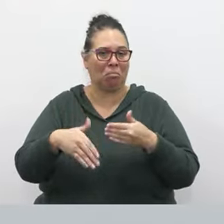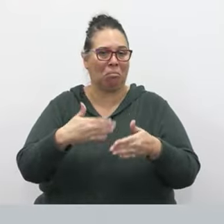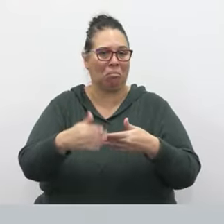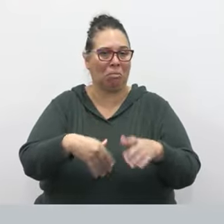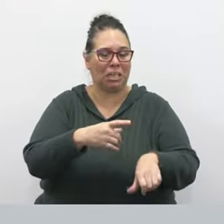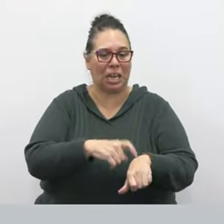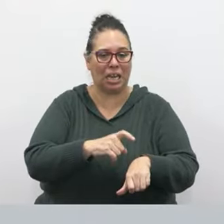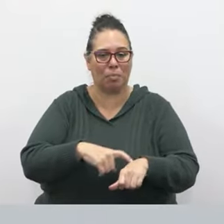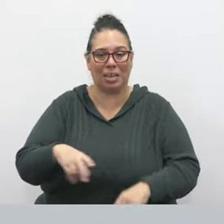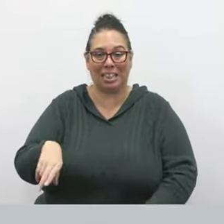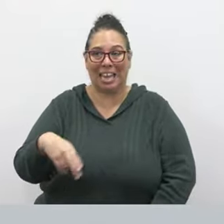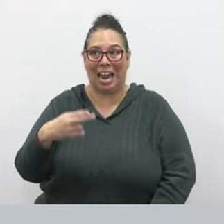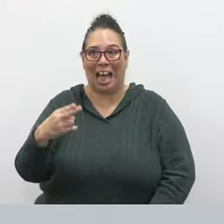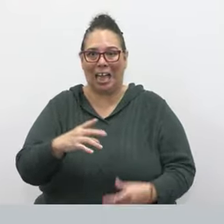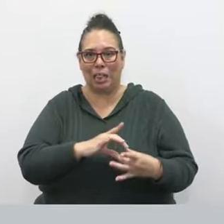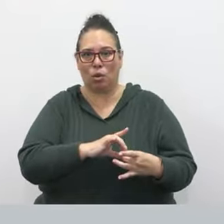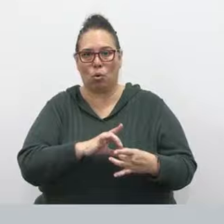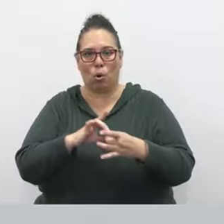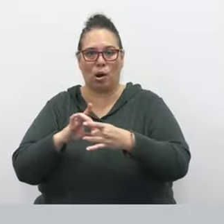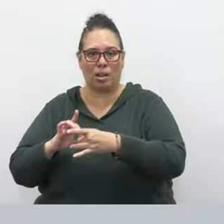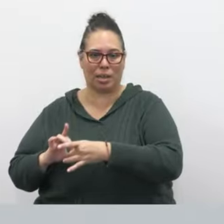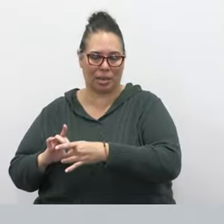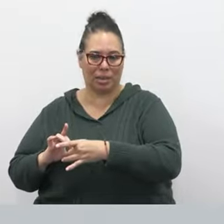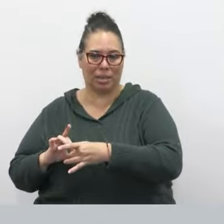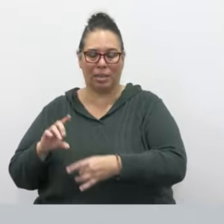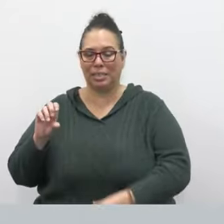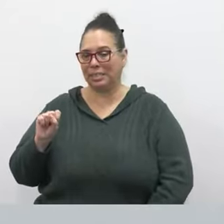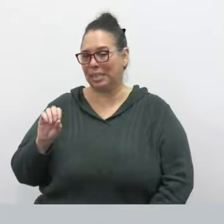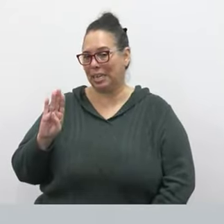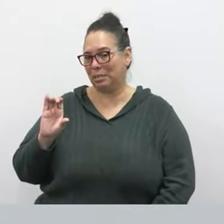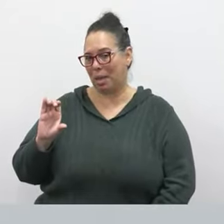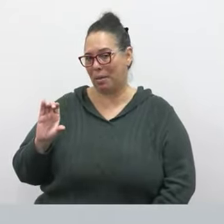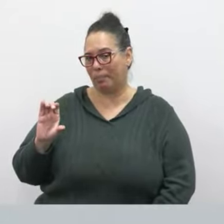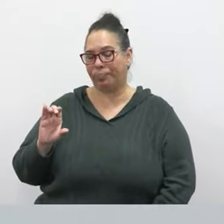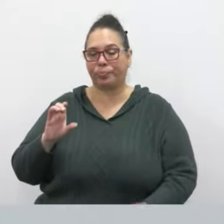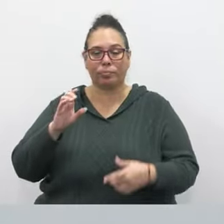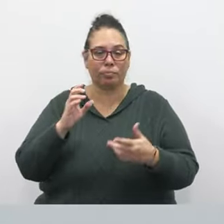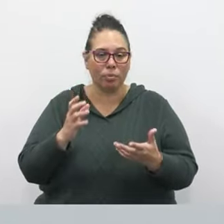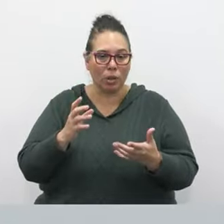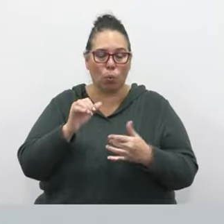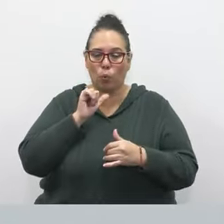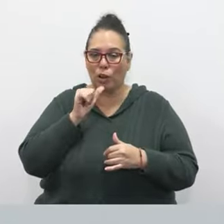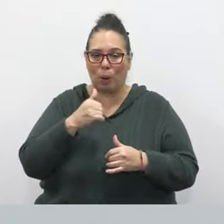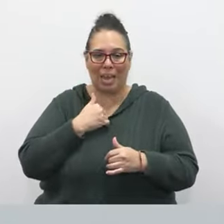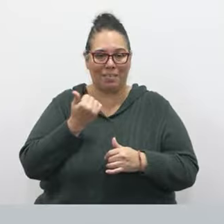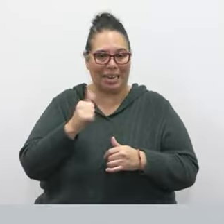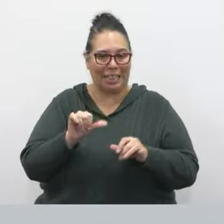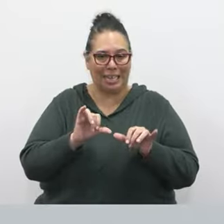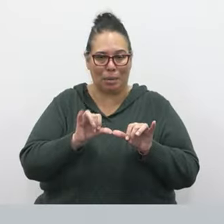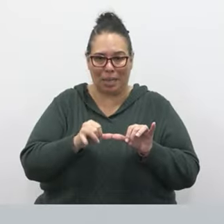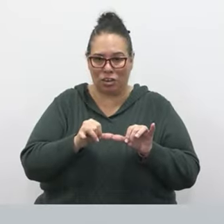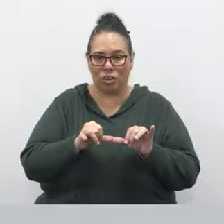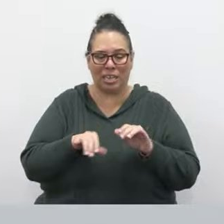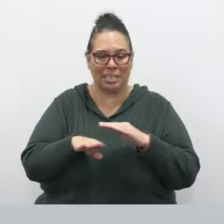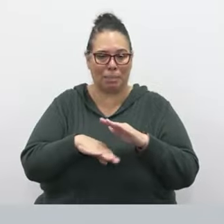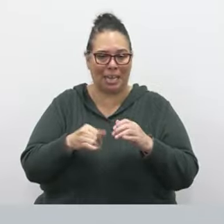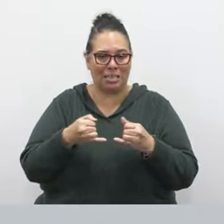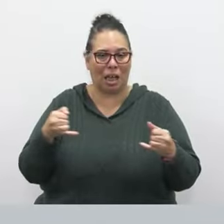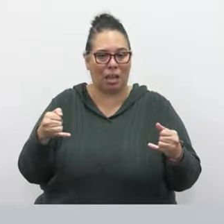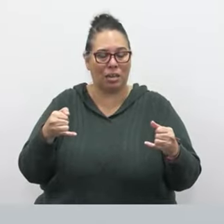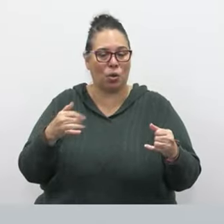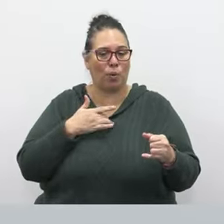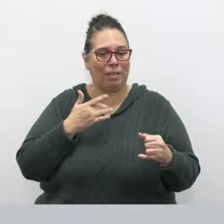they're one of the most highly correlated, our common assessments to SBAC. And so while we don't have anything to measure it, and it is baseline, we felt it was